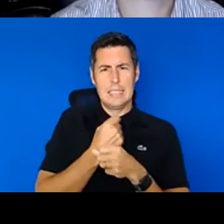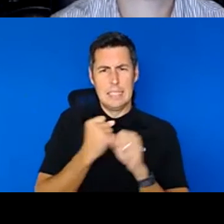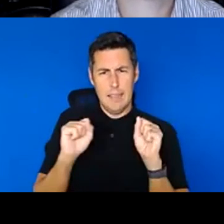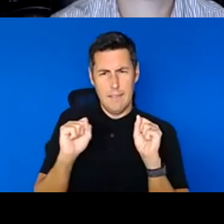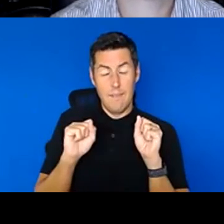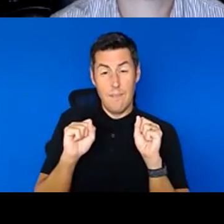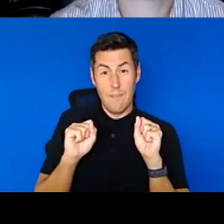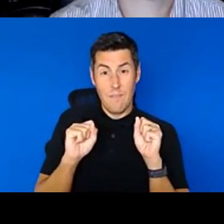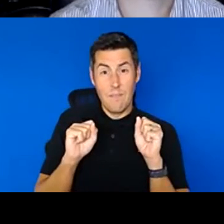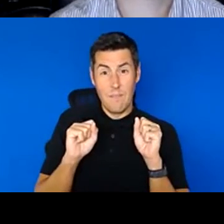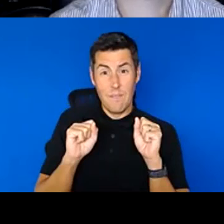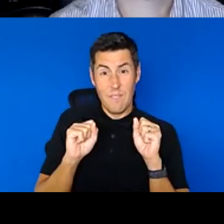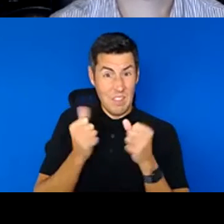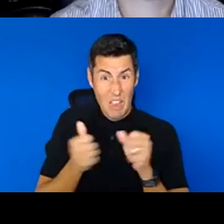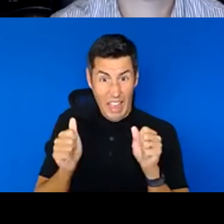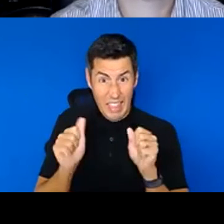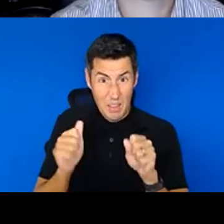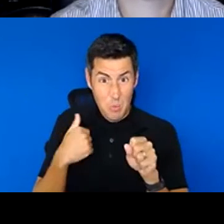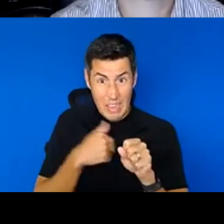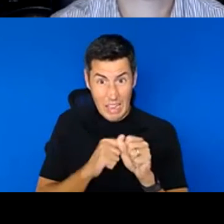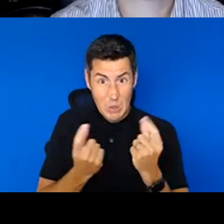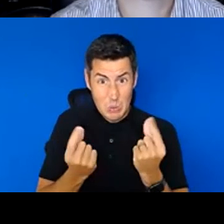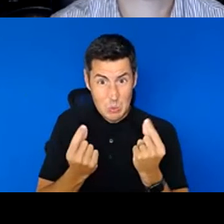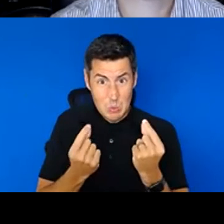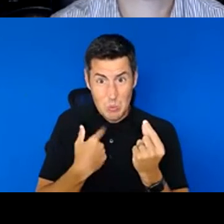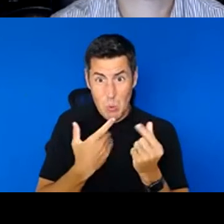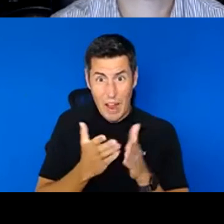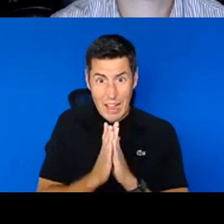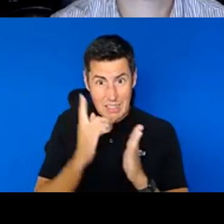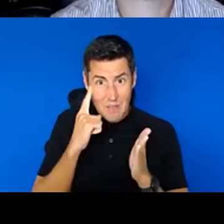there anything that we can do personally?